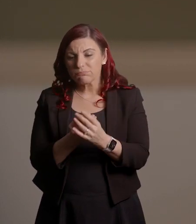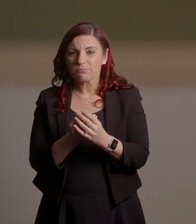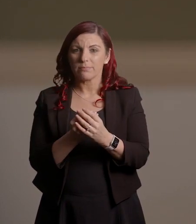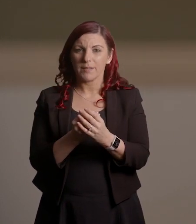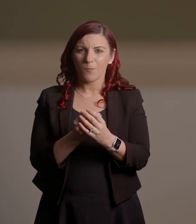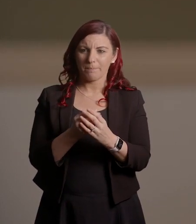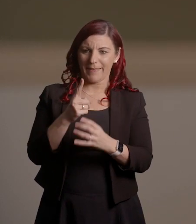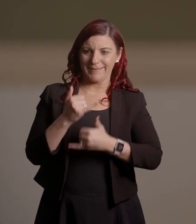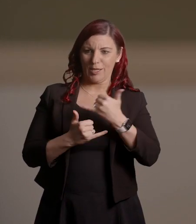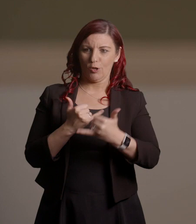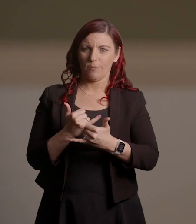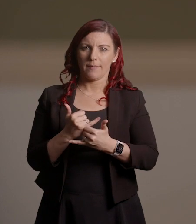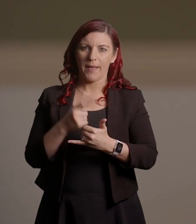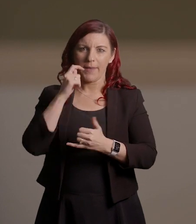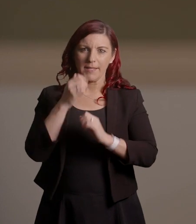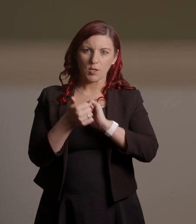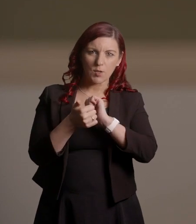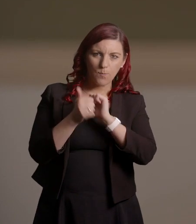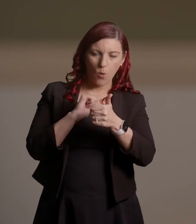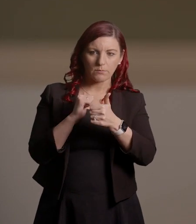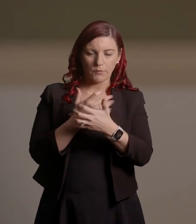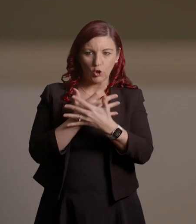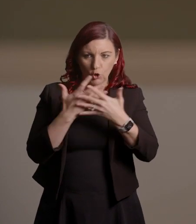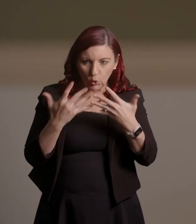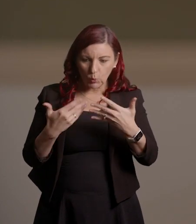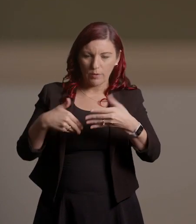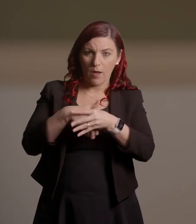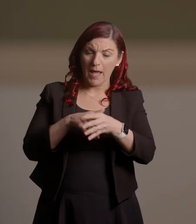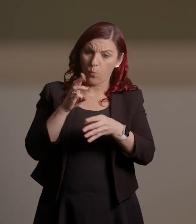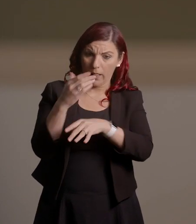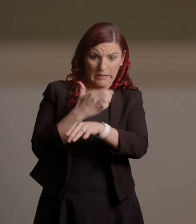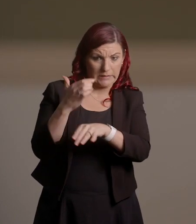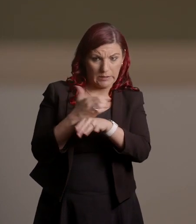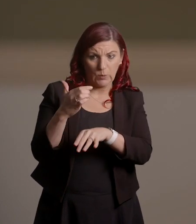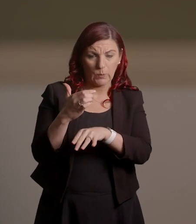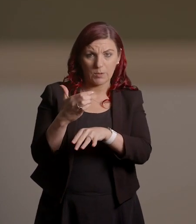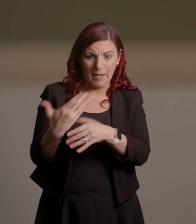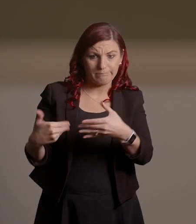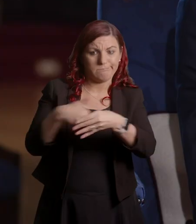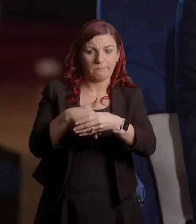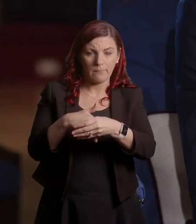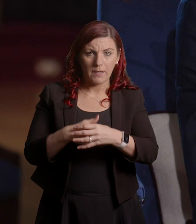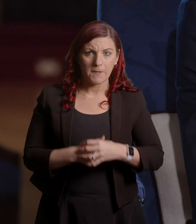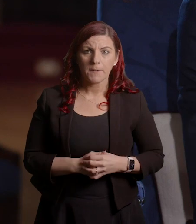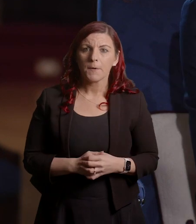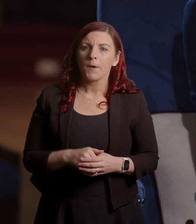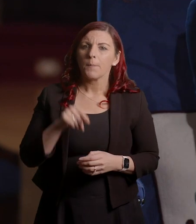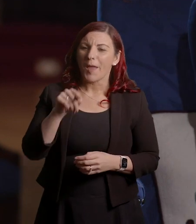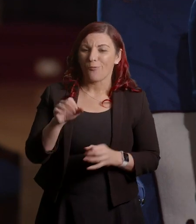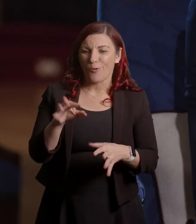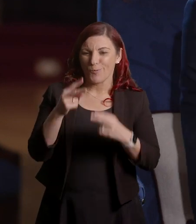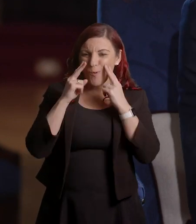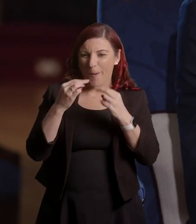all, it's been one of those years that I think sport played a huge part and will continue to play a huge part. Obviously, we saw